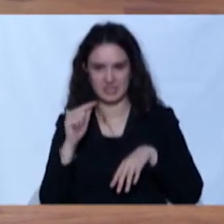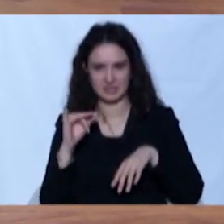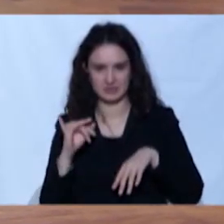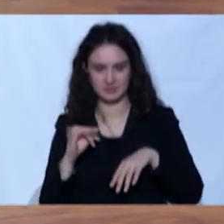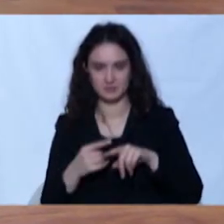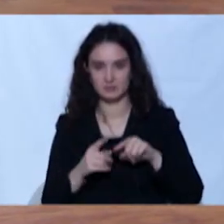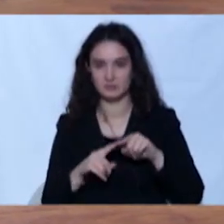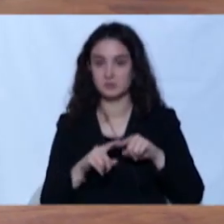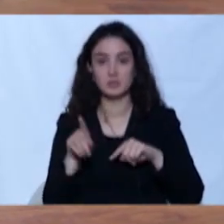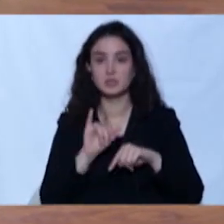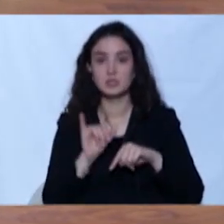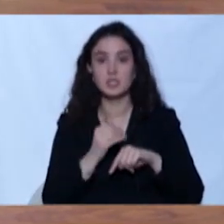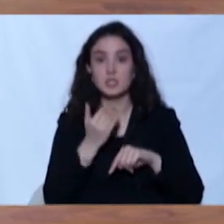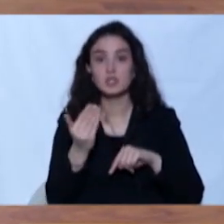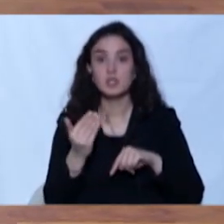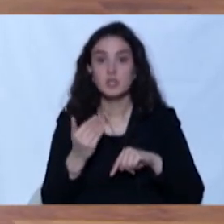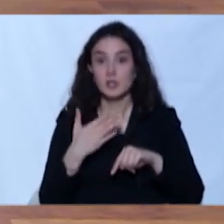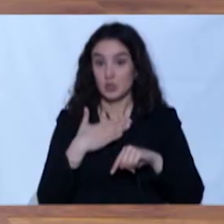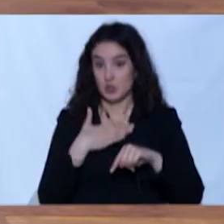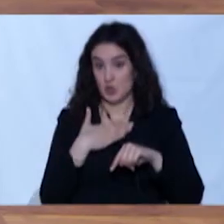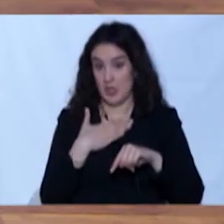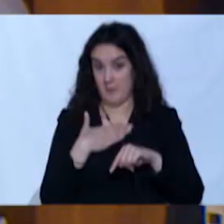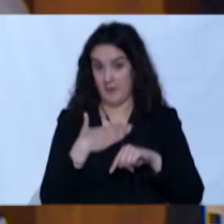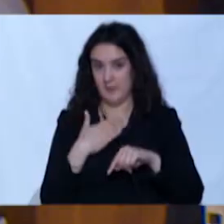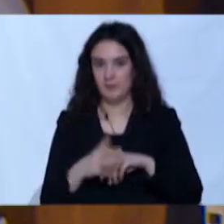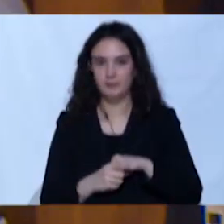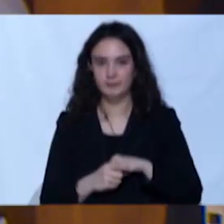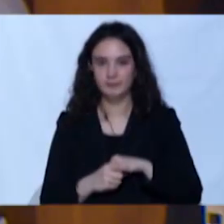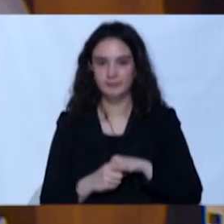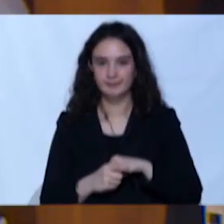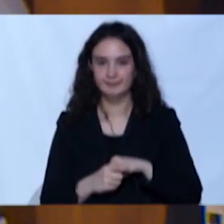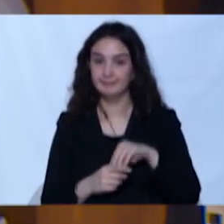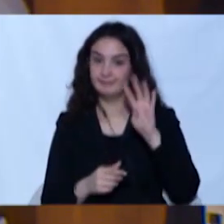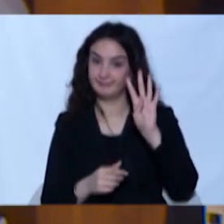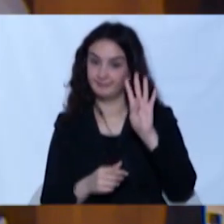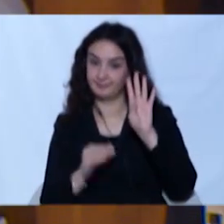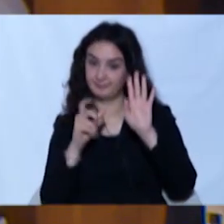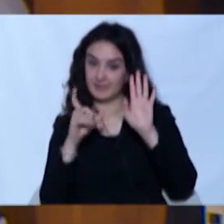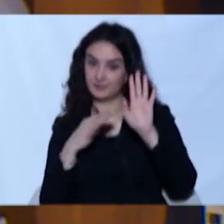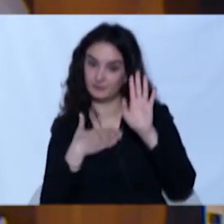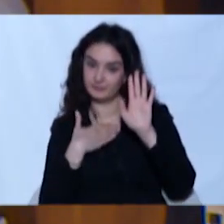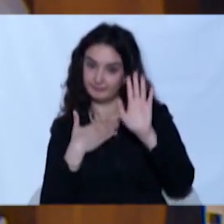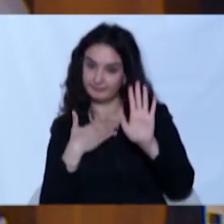Where are your toes? My toes are on my foot.